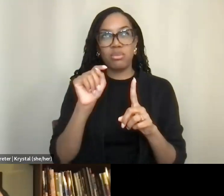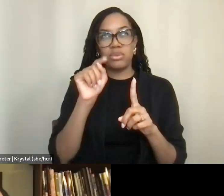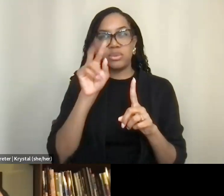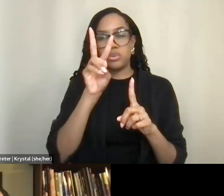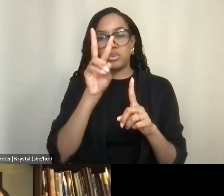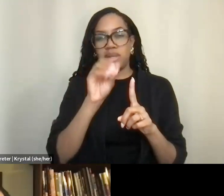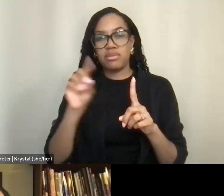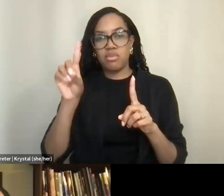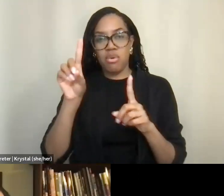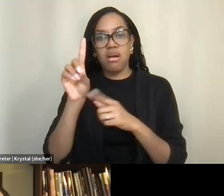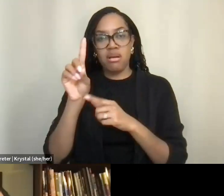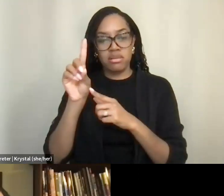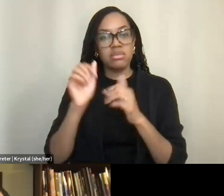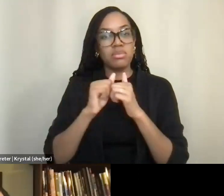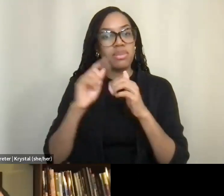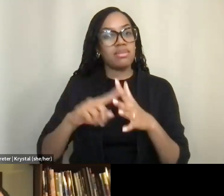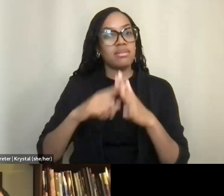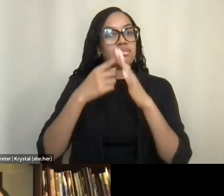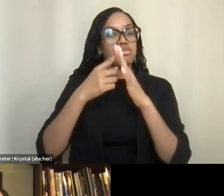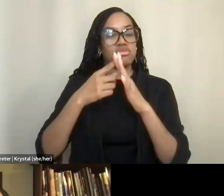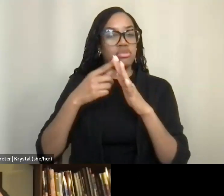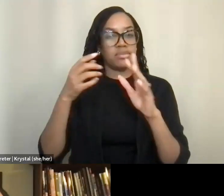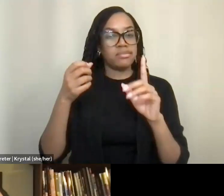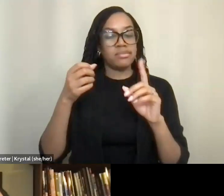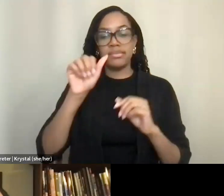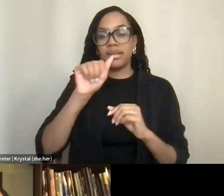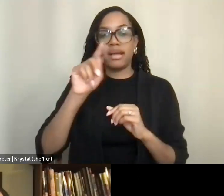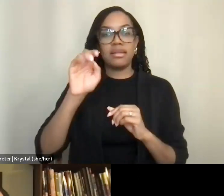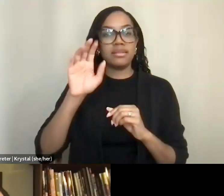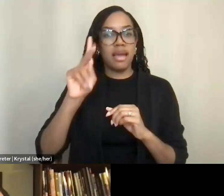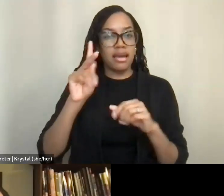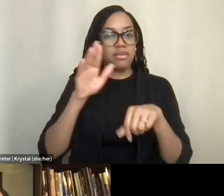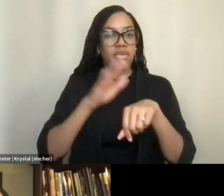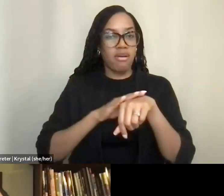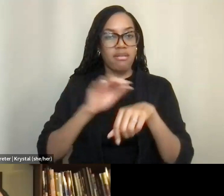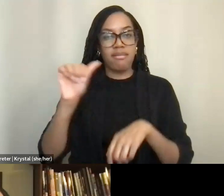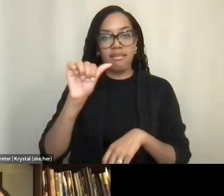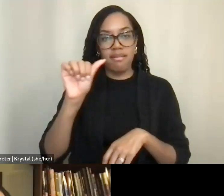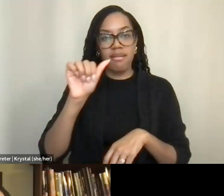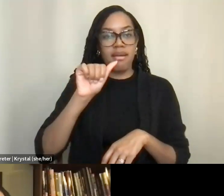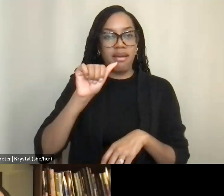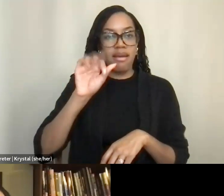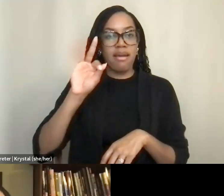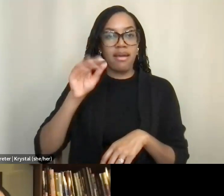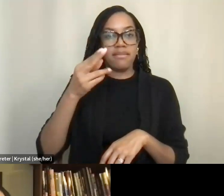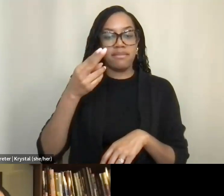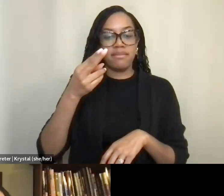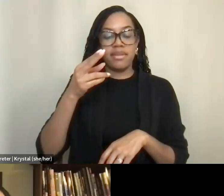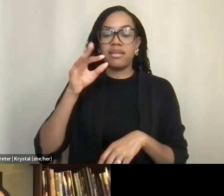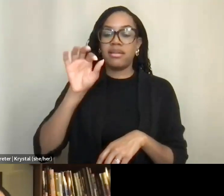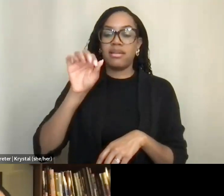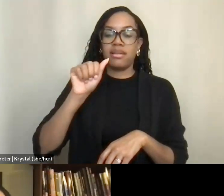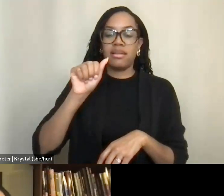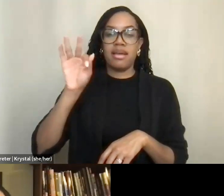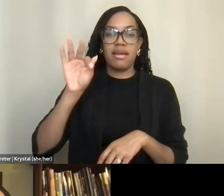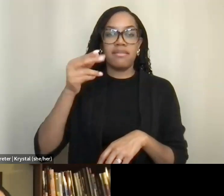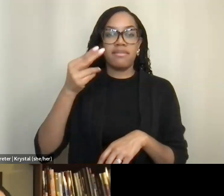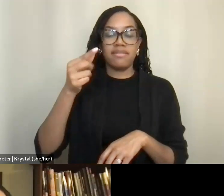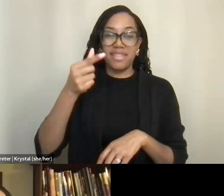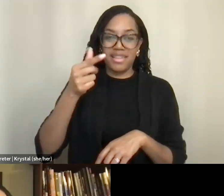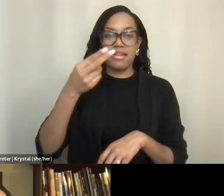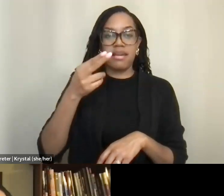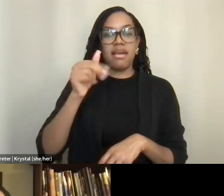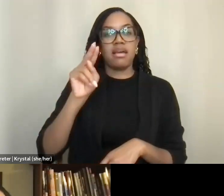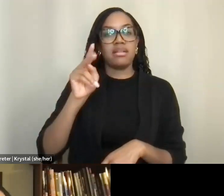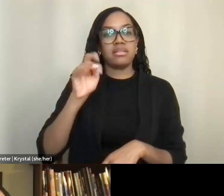2001 with the initial attack on Afghanistan, when we step back and think about it and